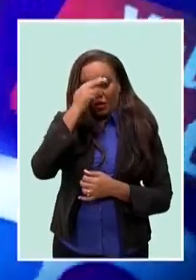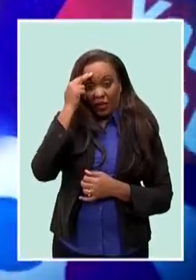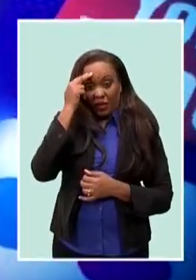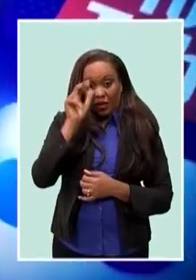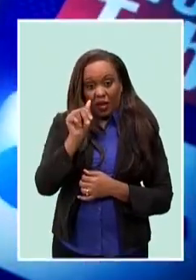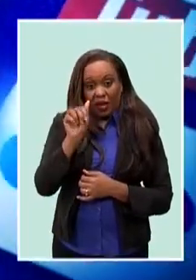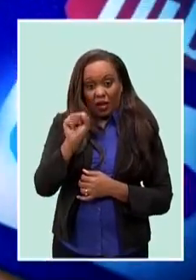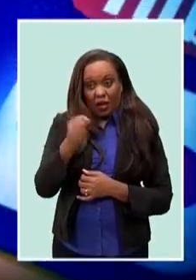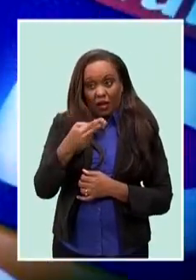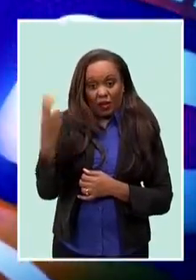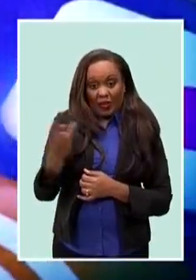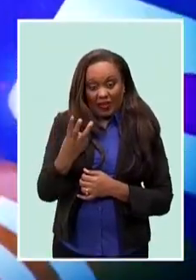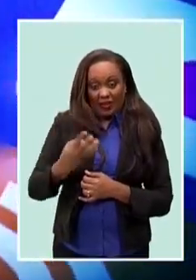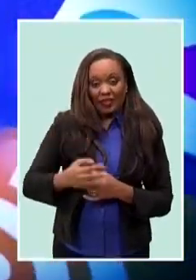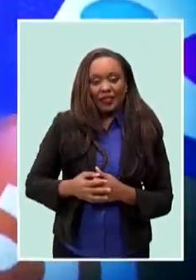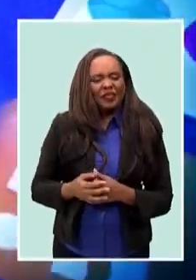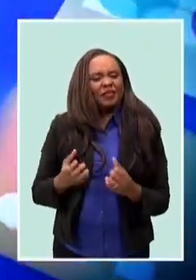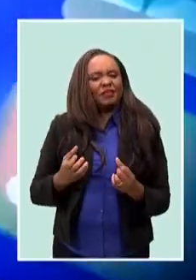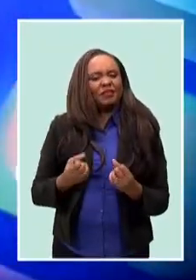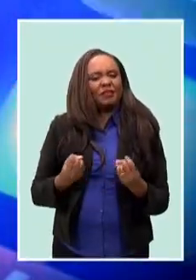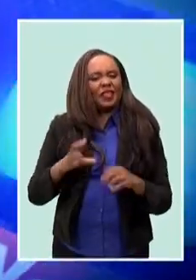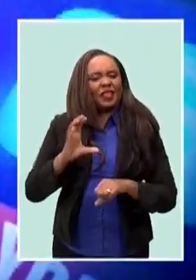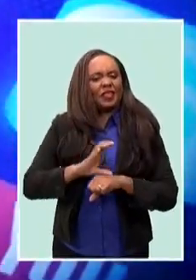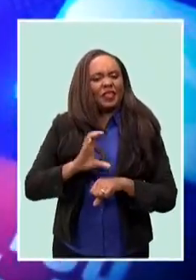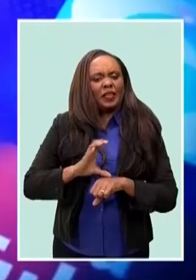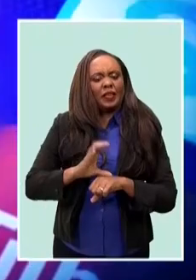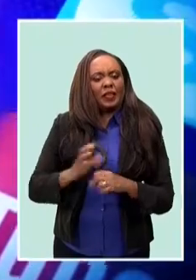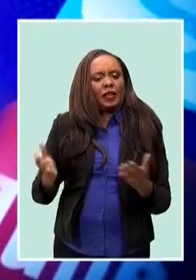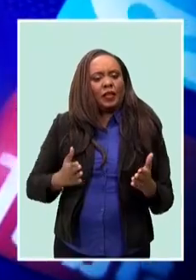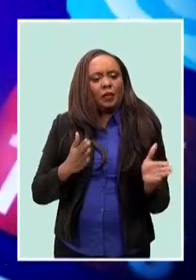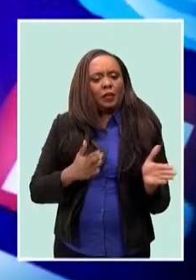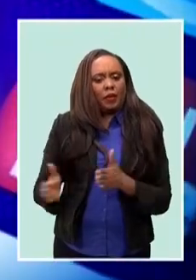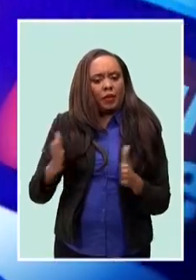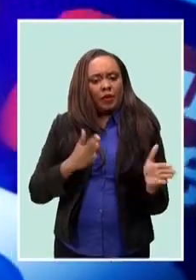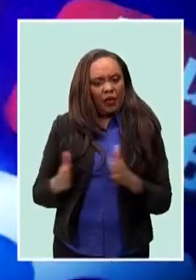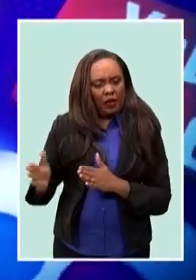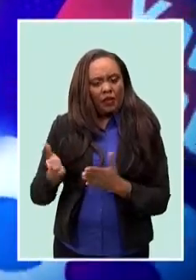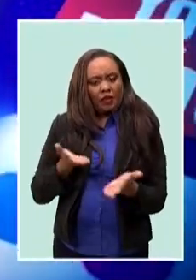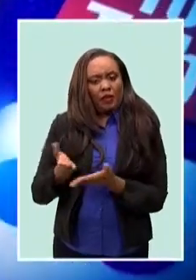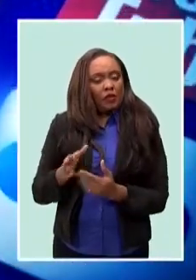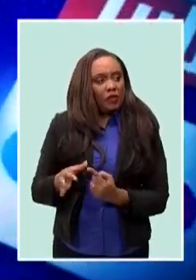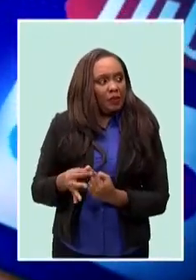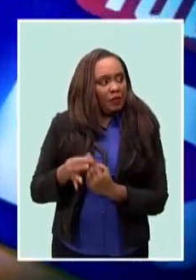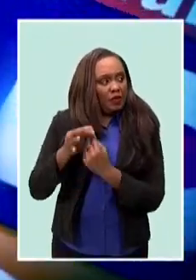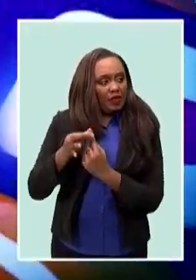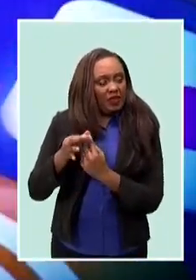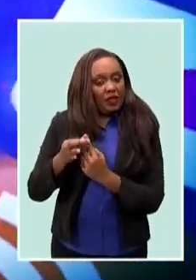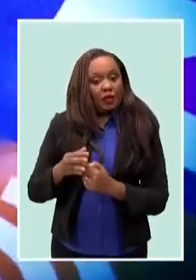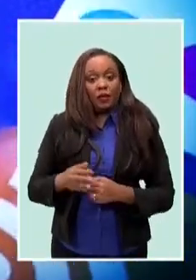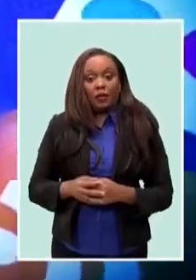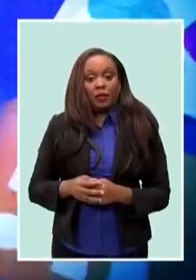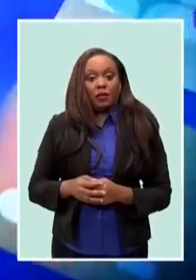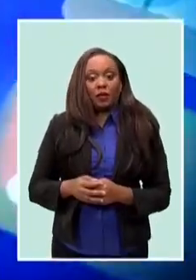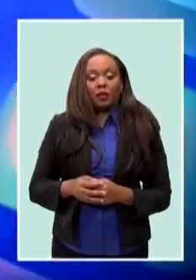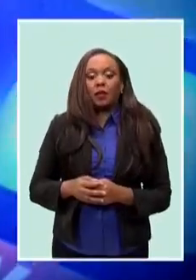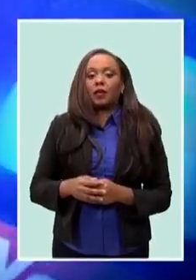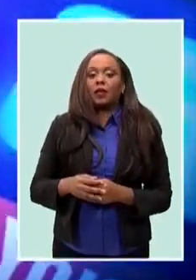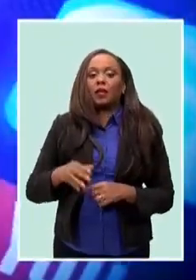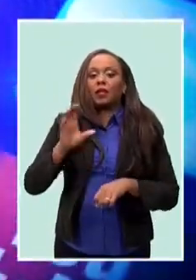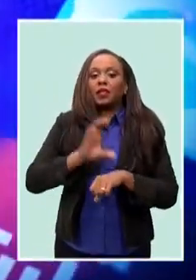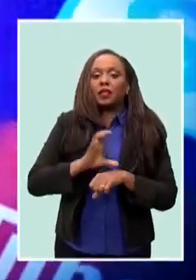And it's Ash Wednesday today, and while many churches here spent the morning preparing for special services to mark the day, well,